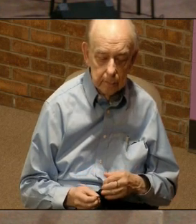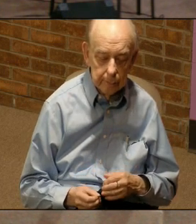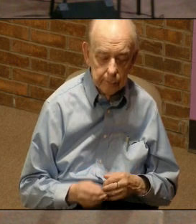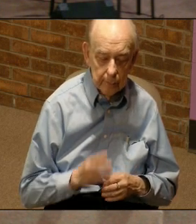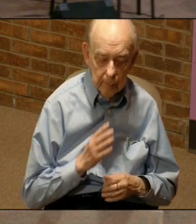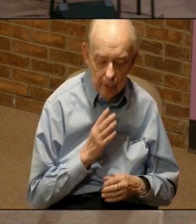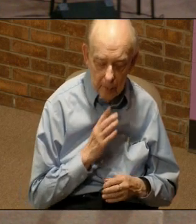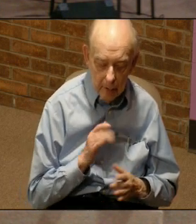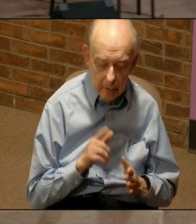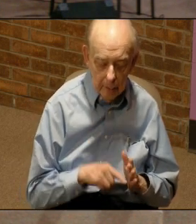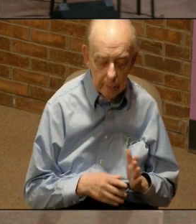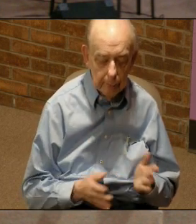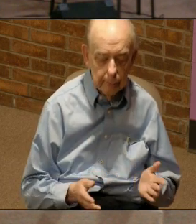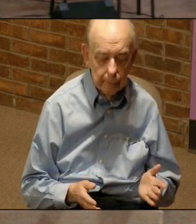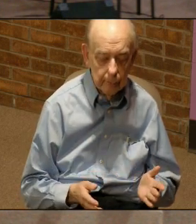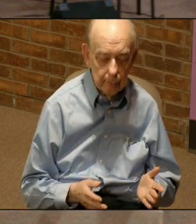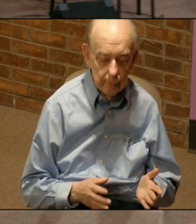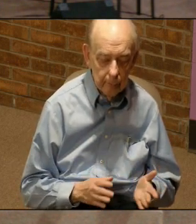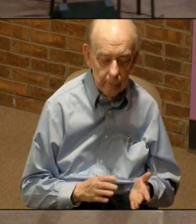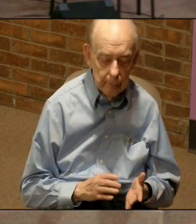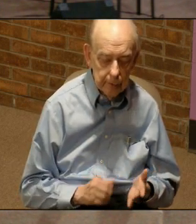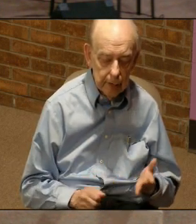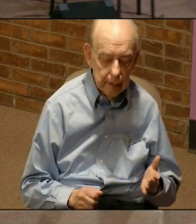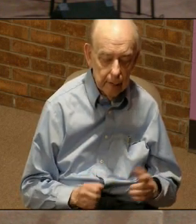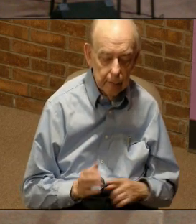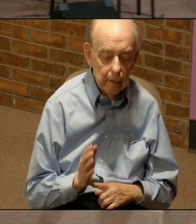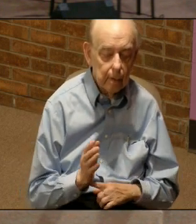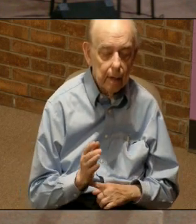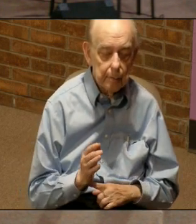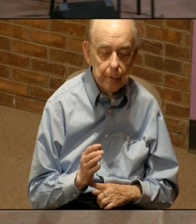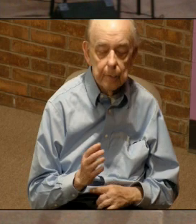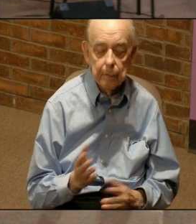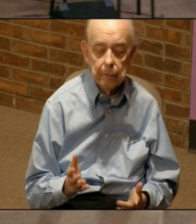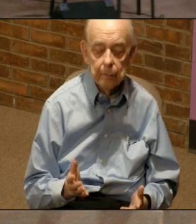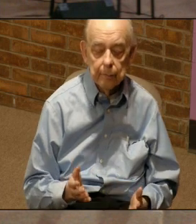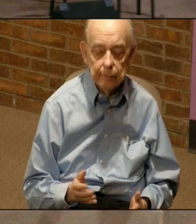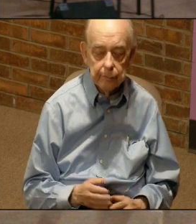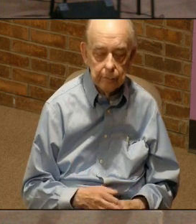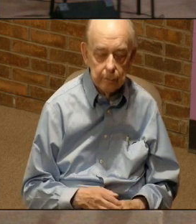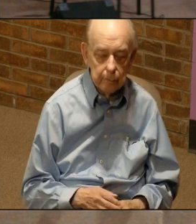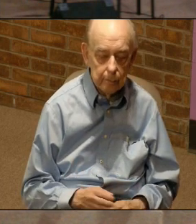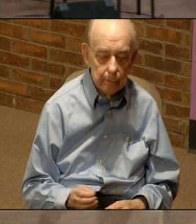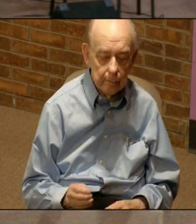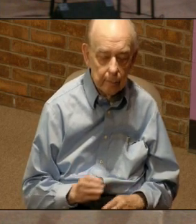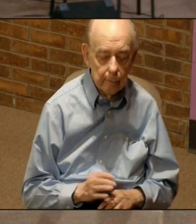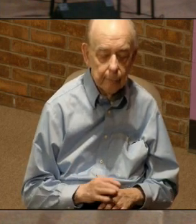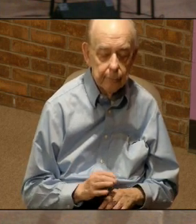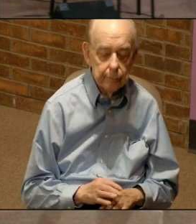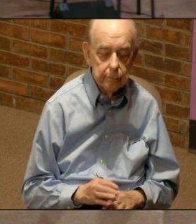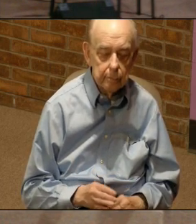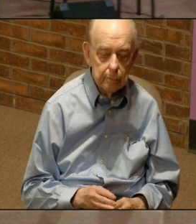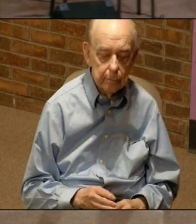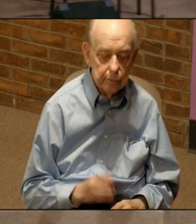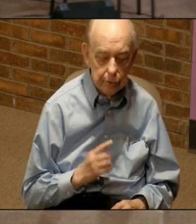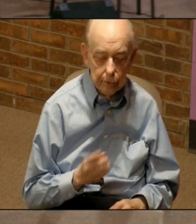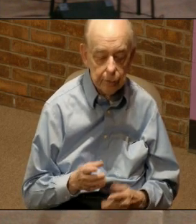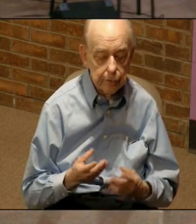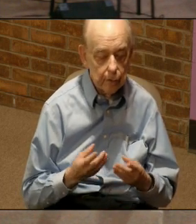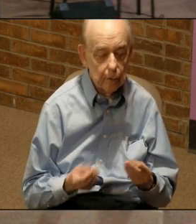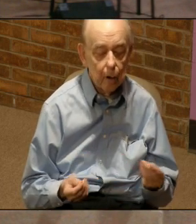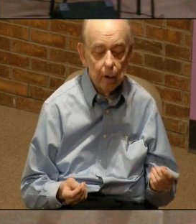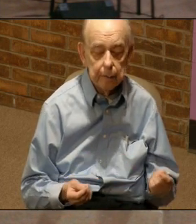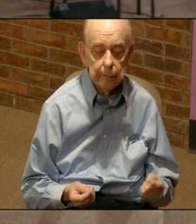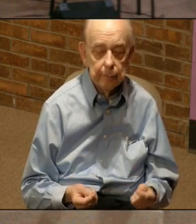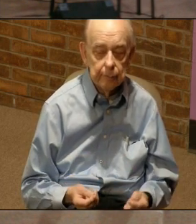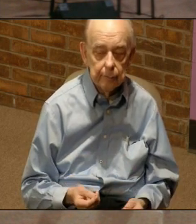about later on he'll talk about taking out the lampstand. and the churches are gone,